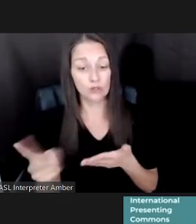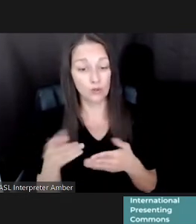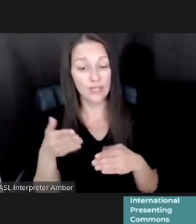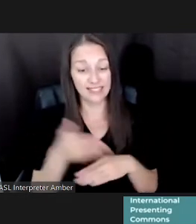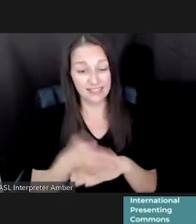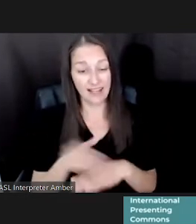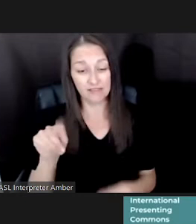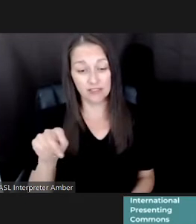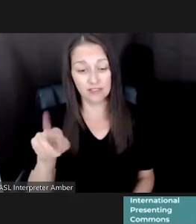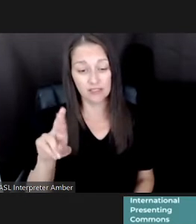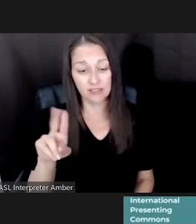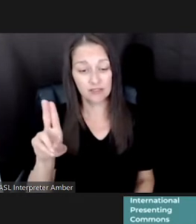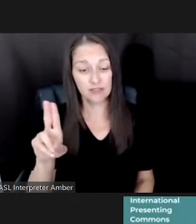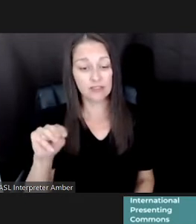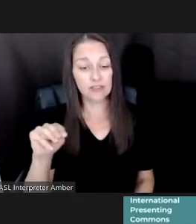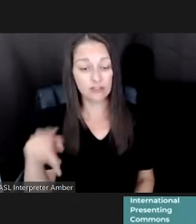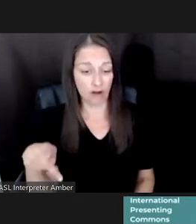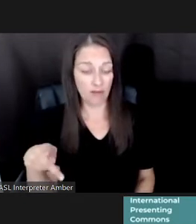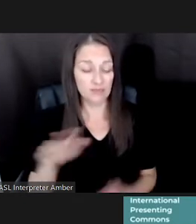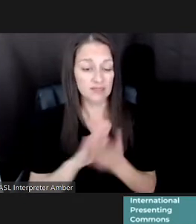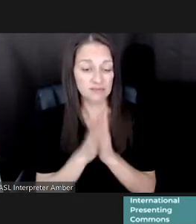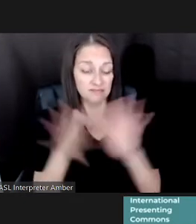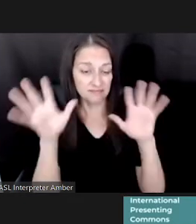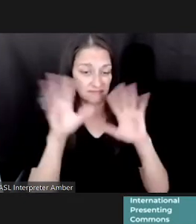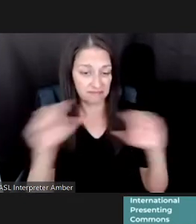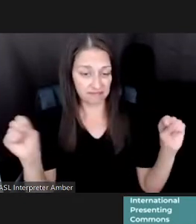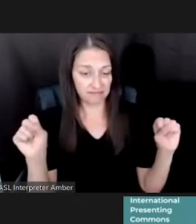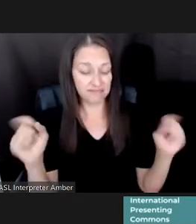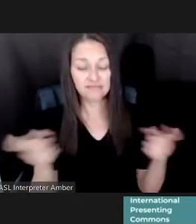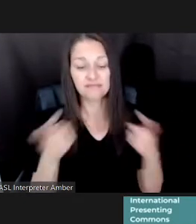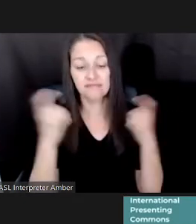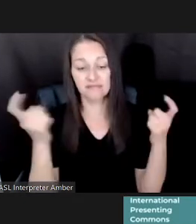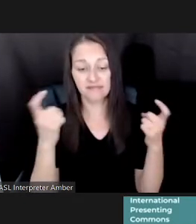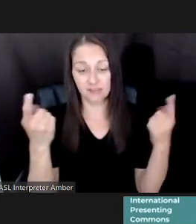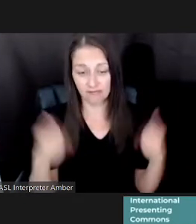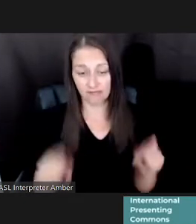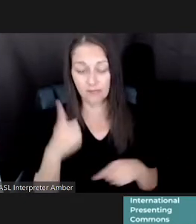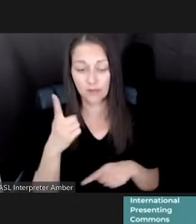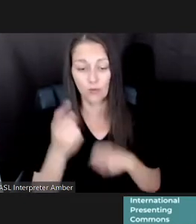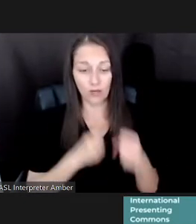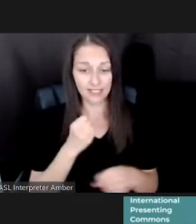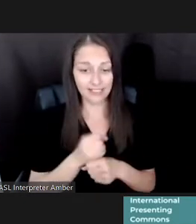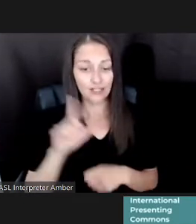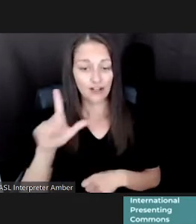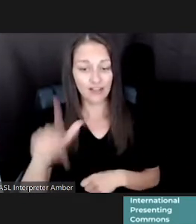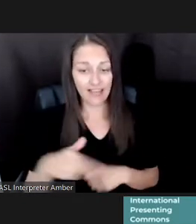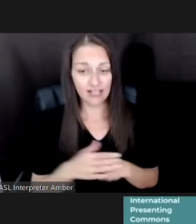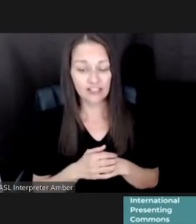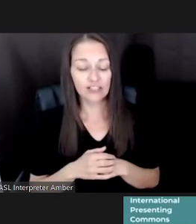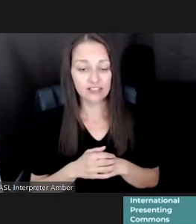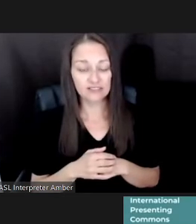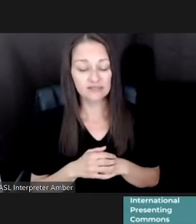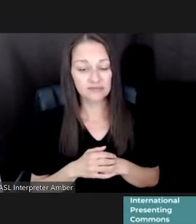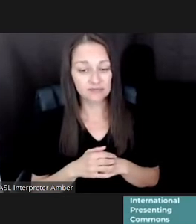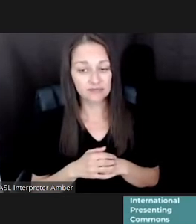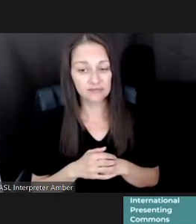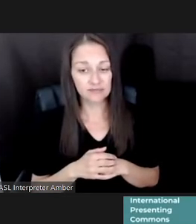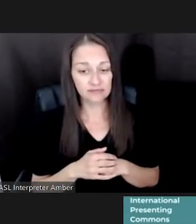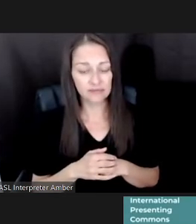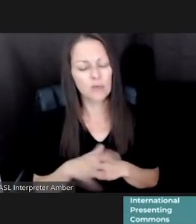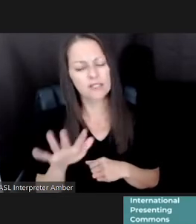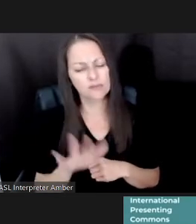inauguration, and the festival happened a year later, which was what was remarkable, or almost 2 years